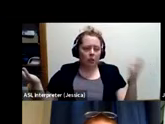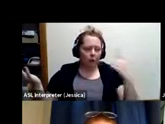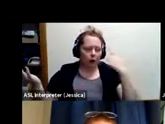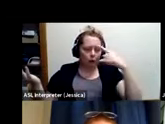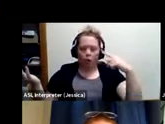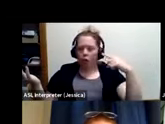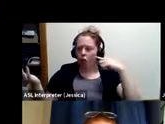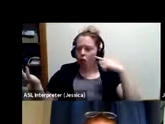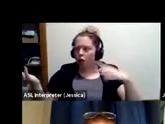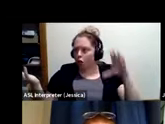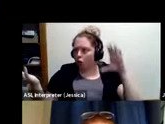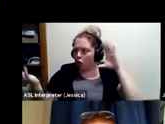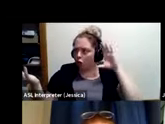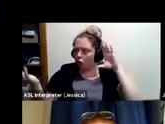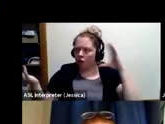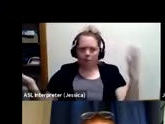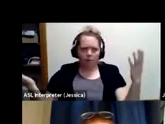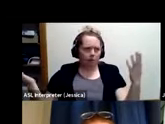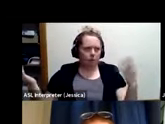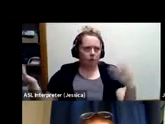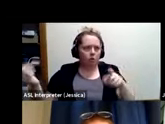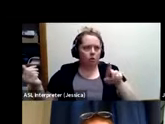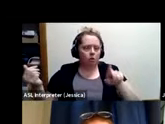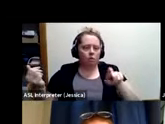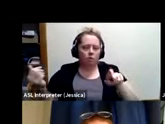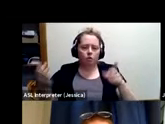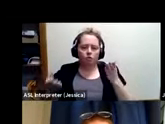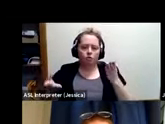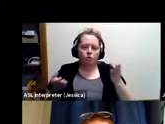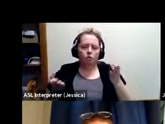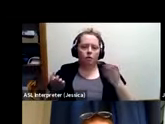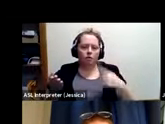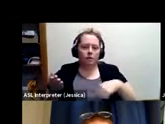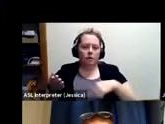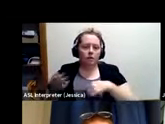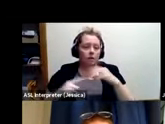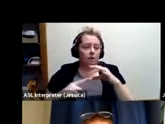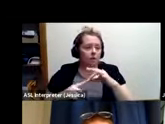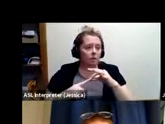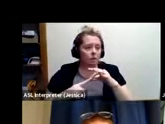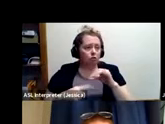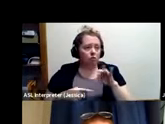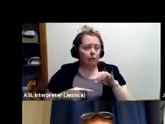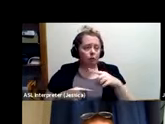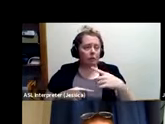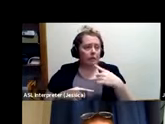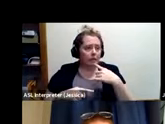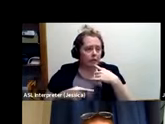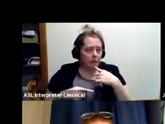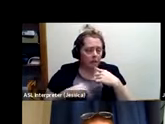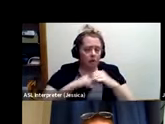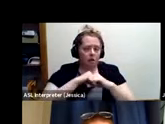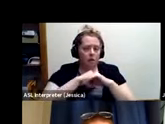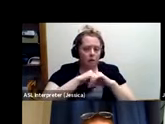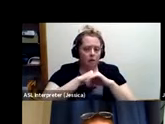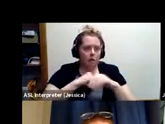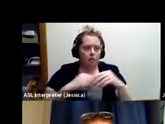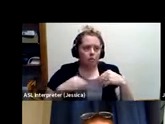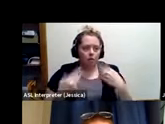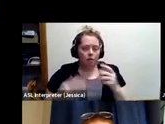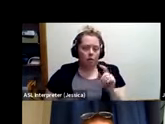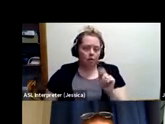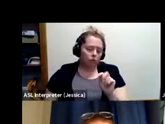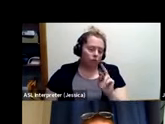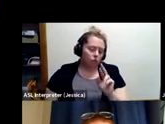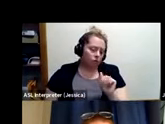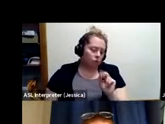us, especially if you are saying you are providing trans care service. If you are providing that service